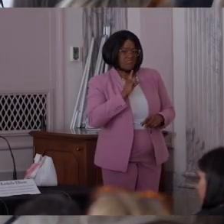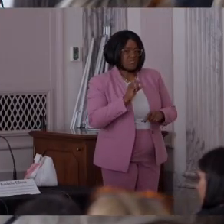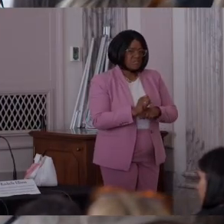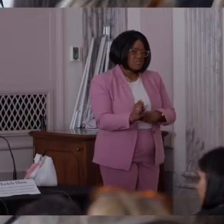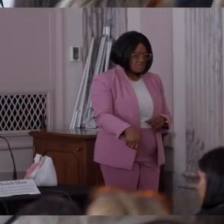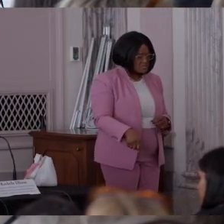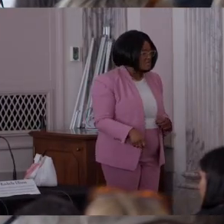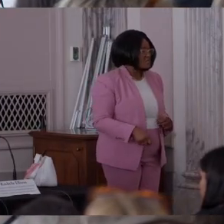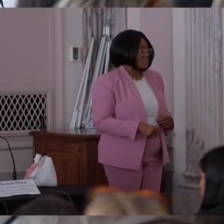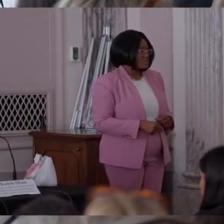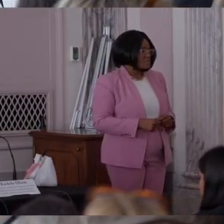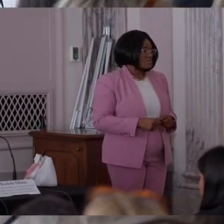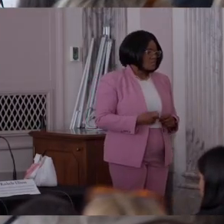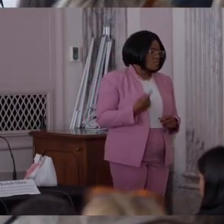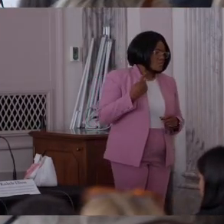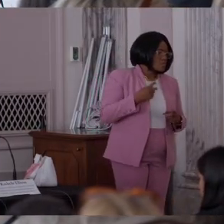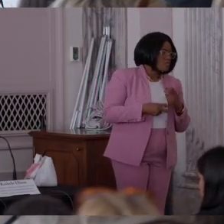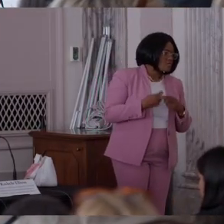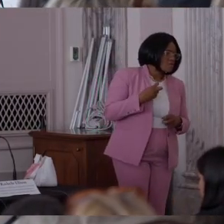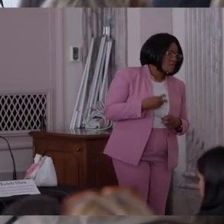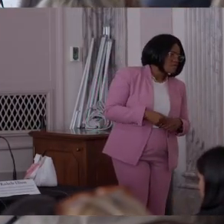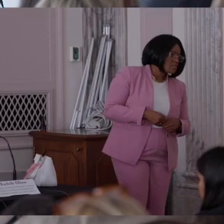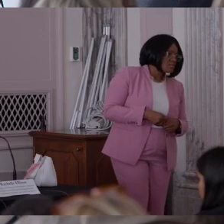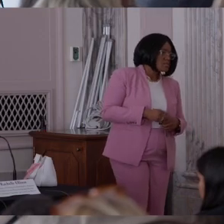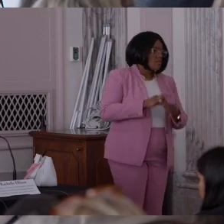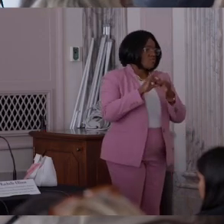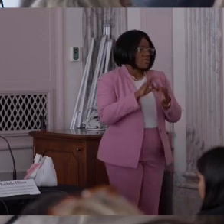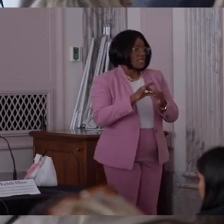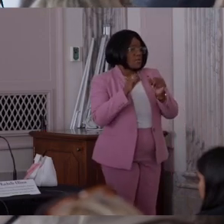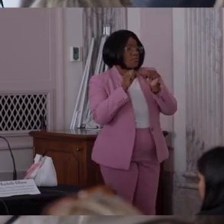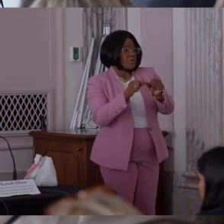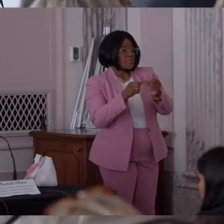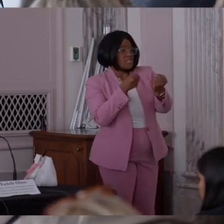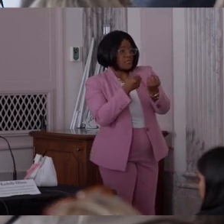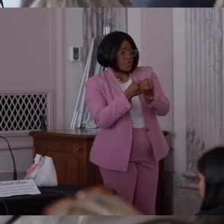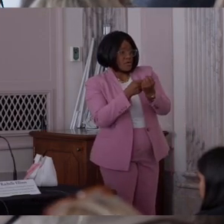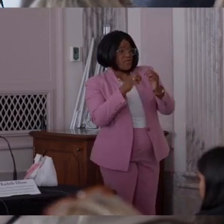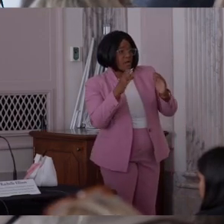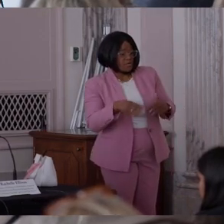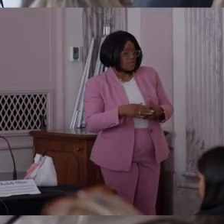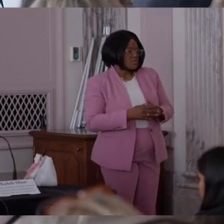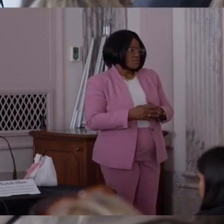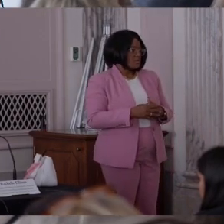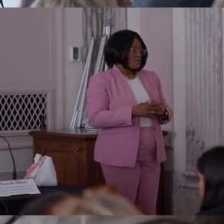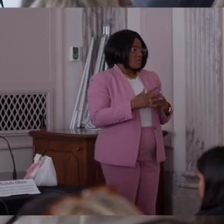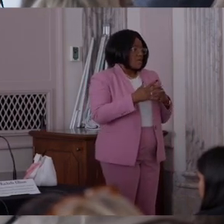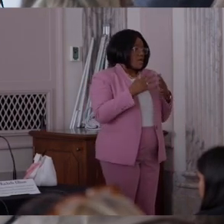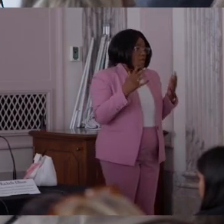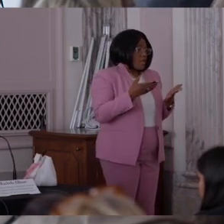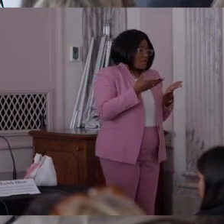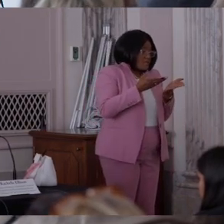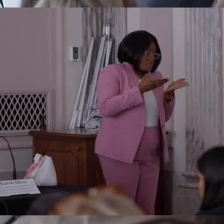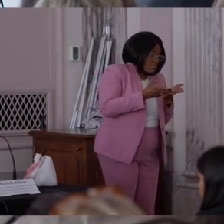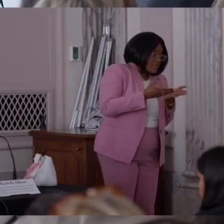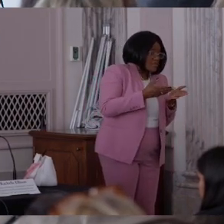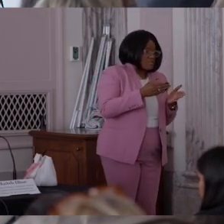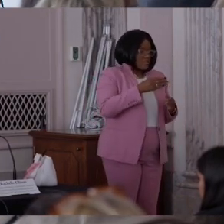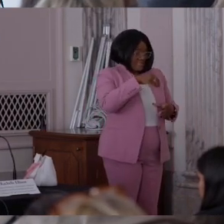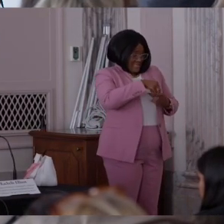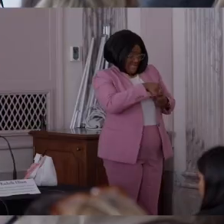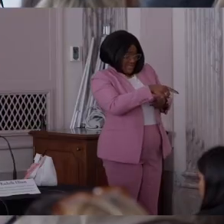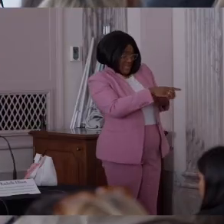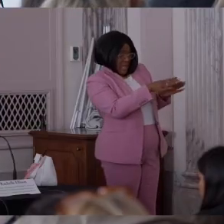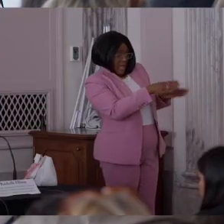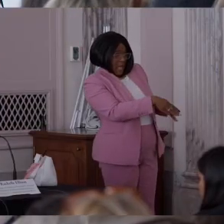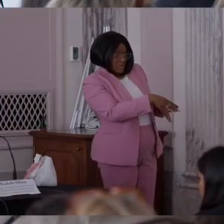Absolutely. One of the issues, and related to permanent supportive housing, is that a lot of the services in those houses,